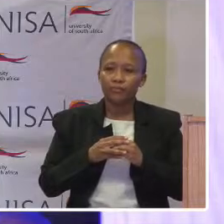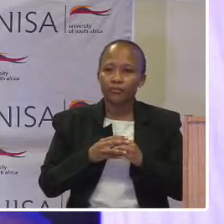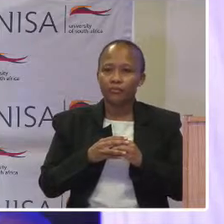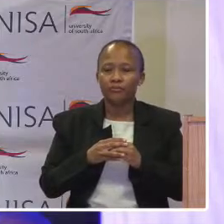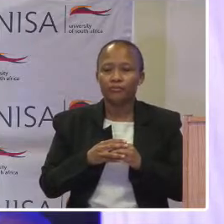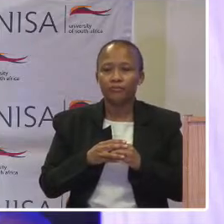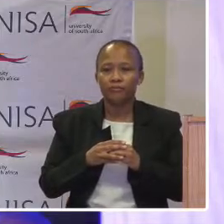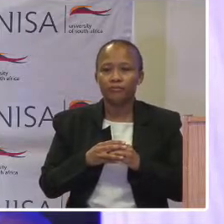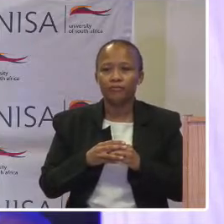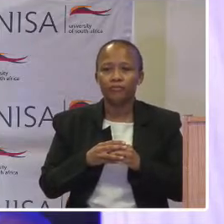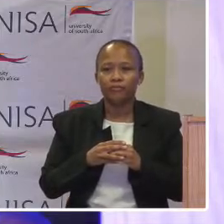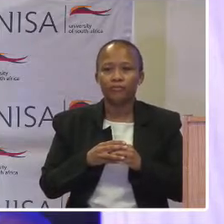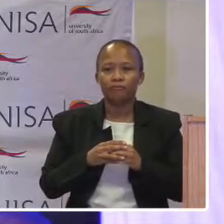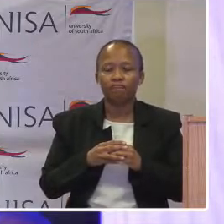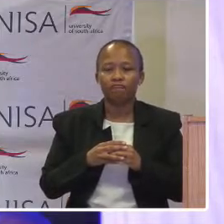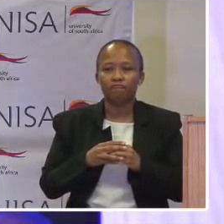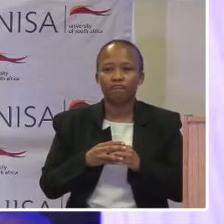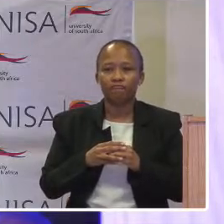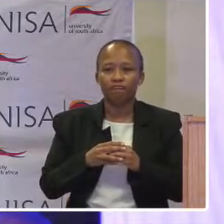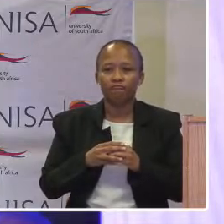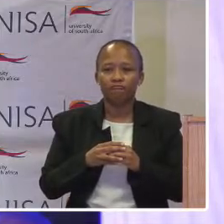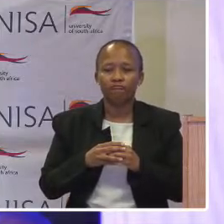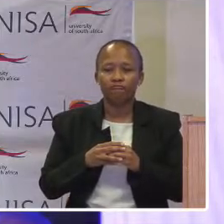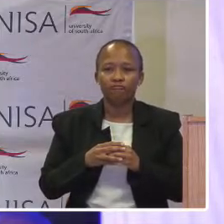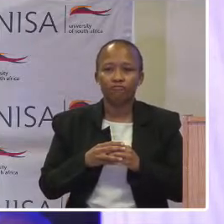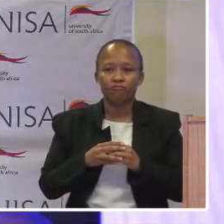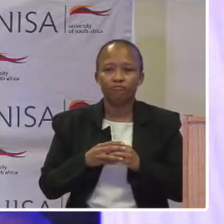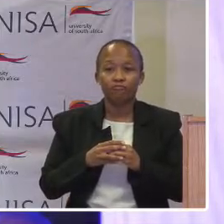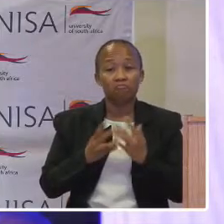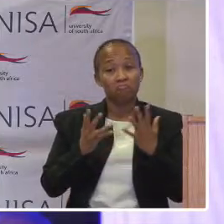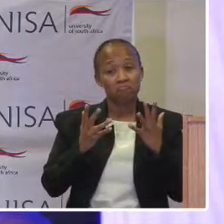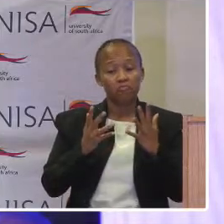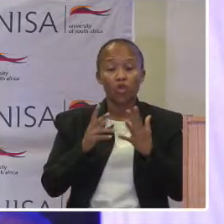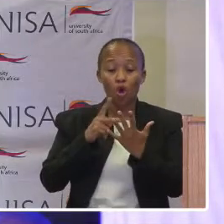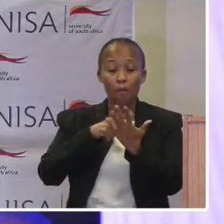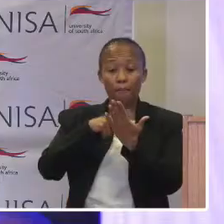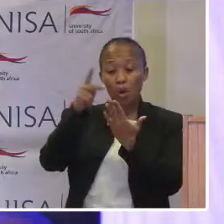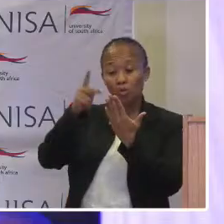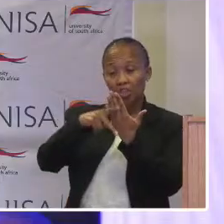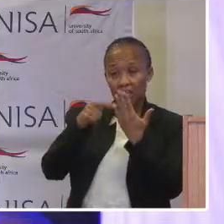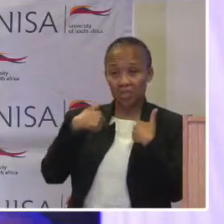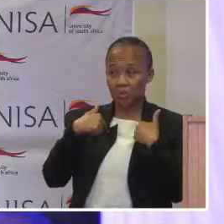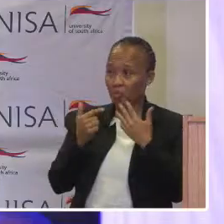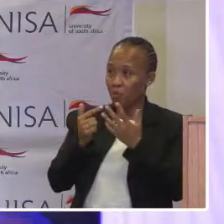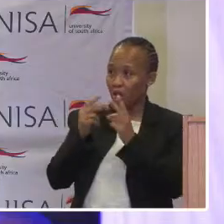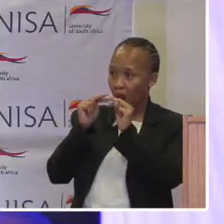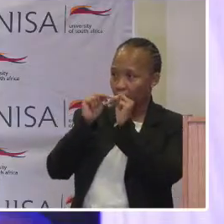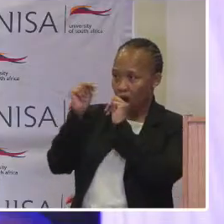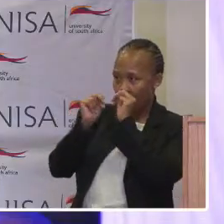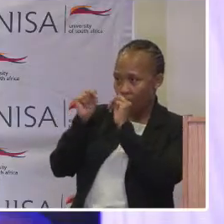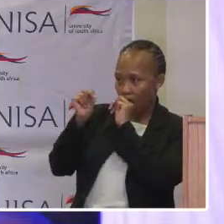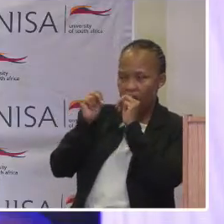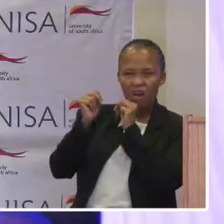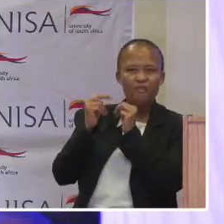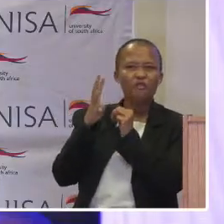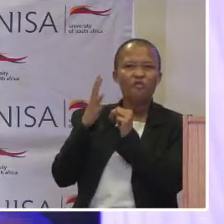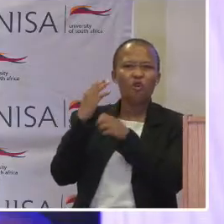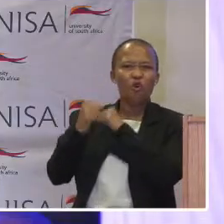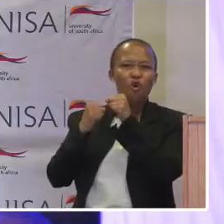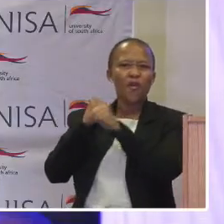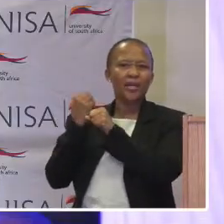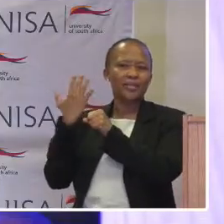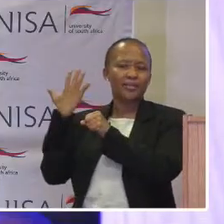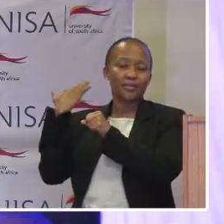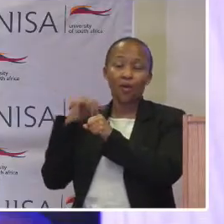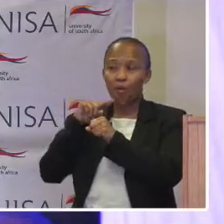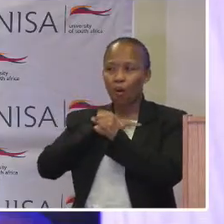We started negotiating in this project for the past 4 years with an intention to bring